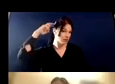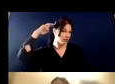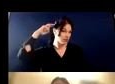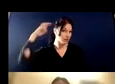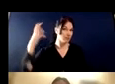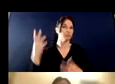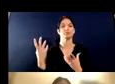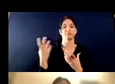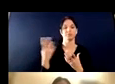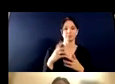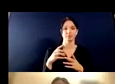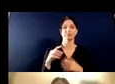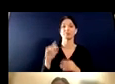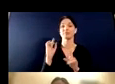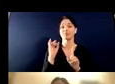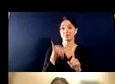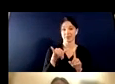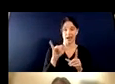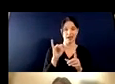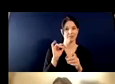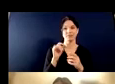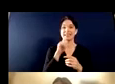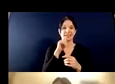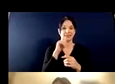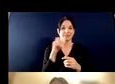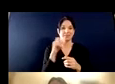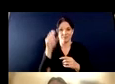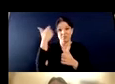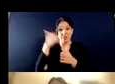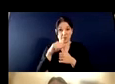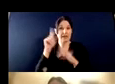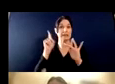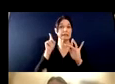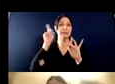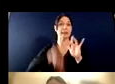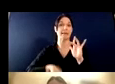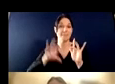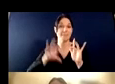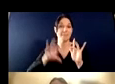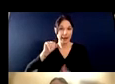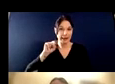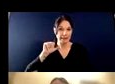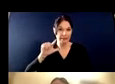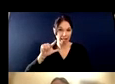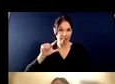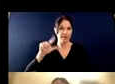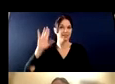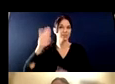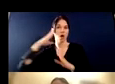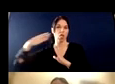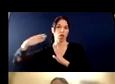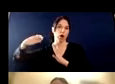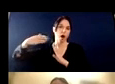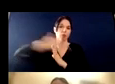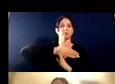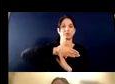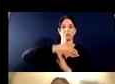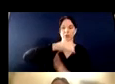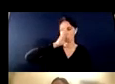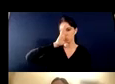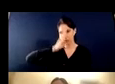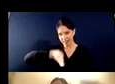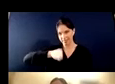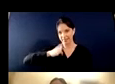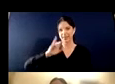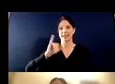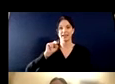canal, bone conduction works like the bone conduction headband used for testing. Bone conduction hearing aids work